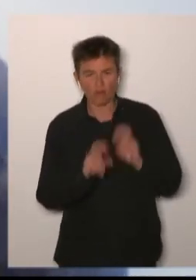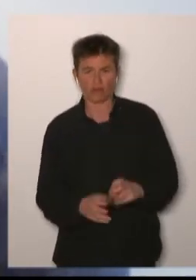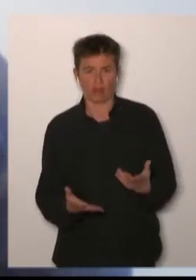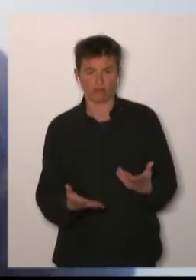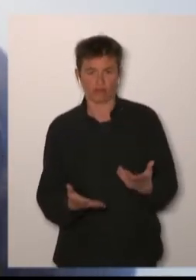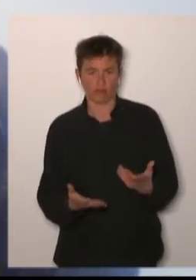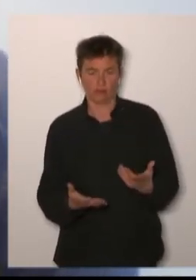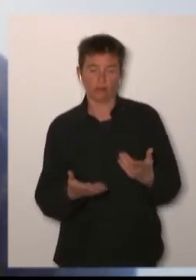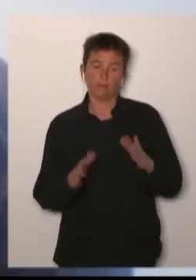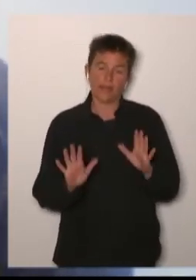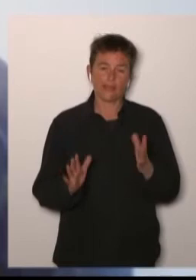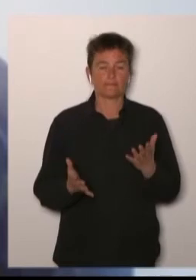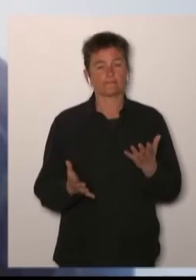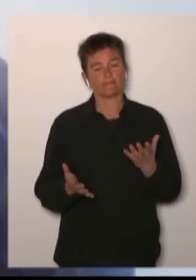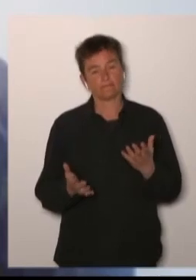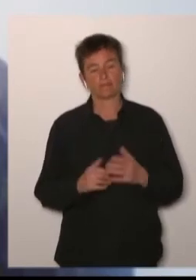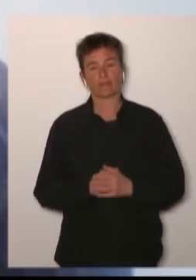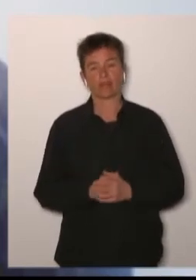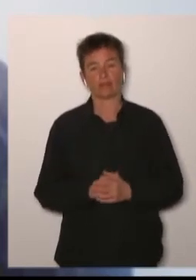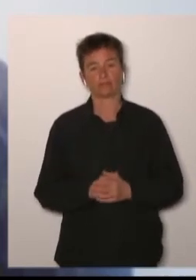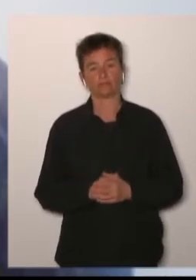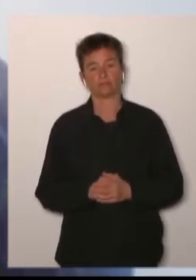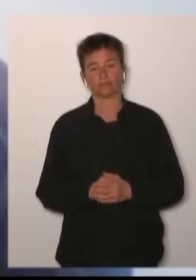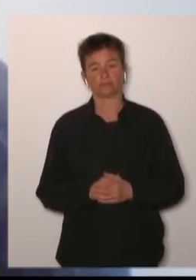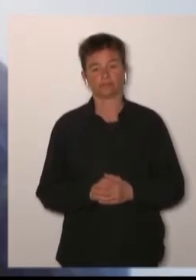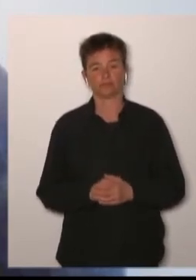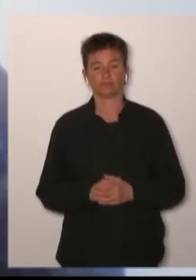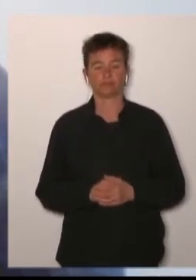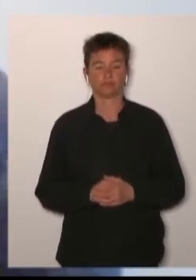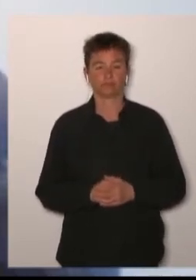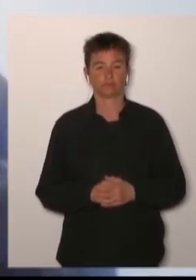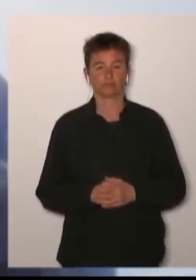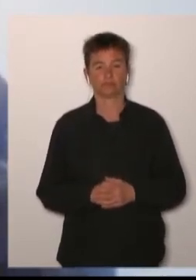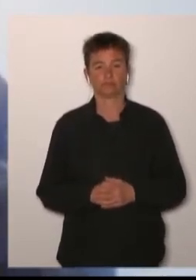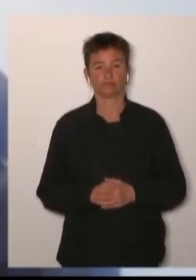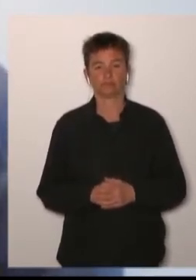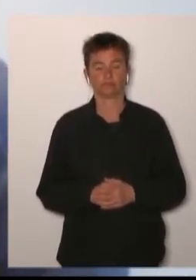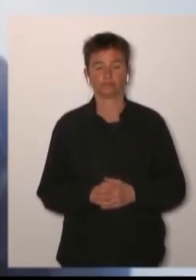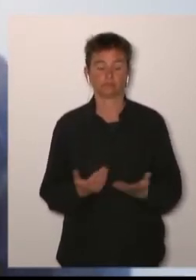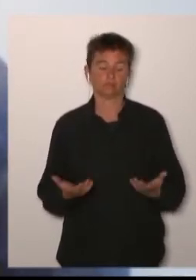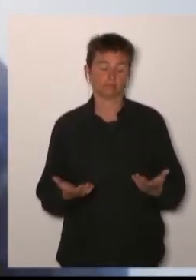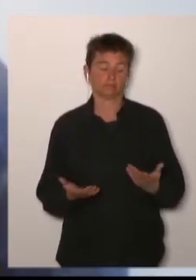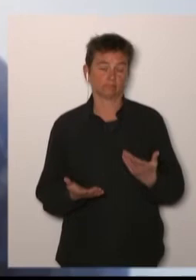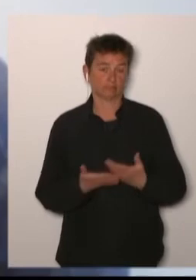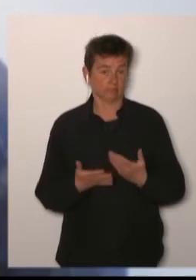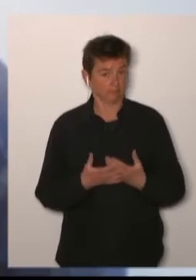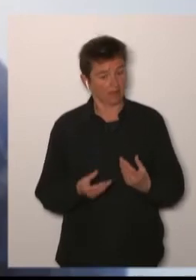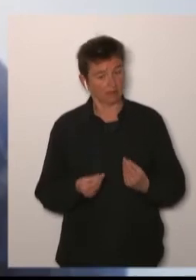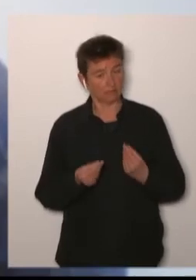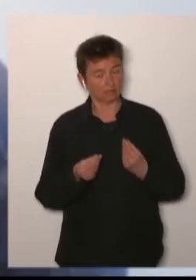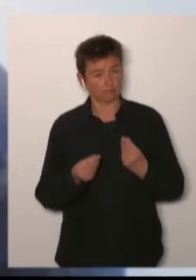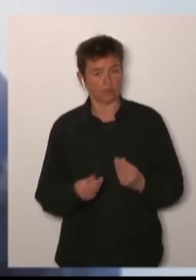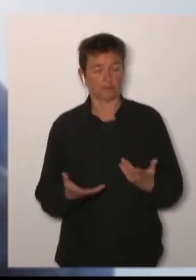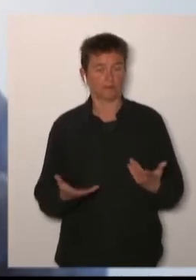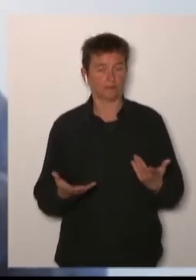important in order to move the field forward here, and with the key challenge, I think, to ensure